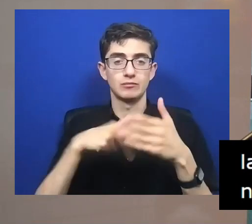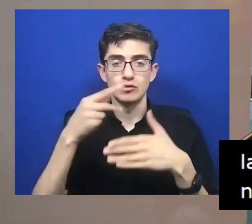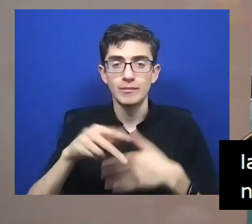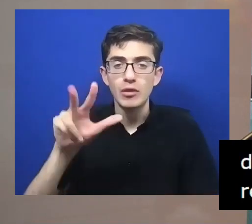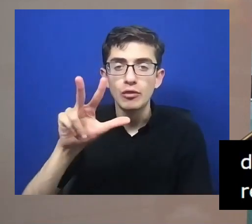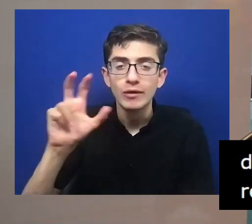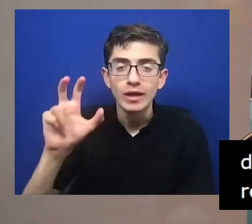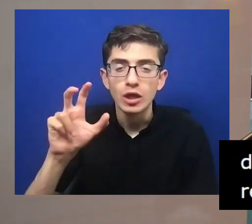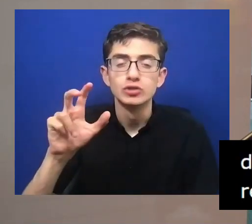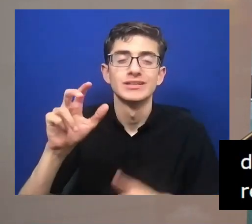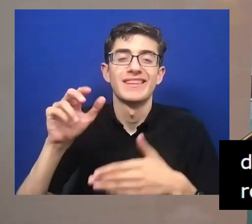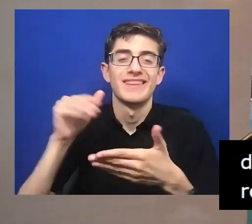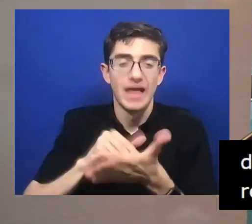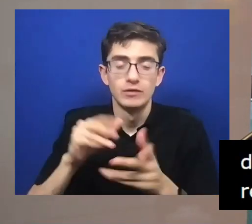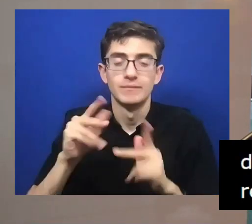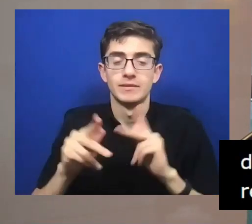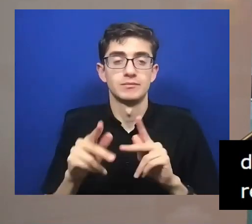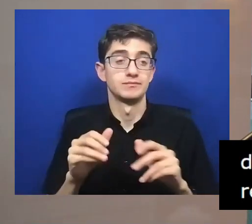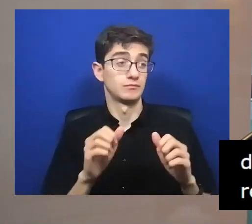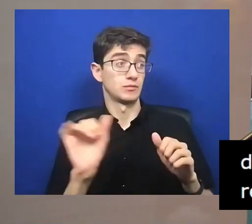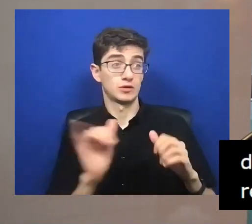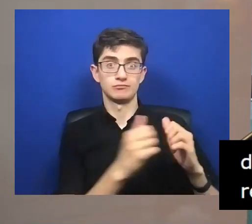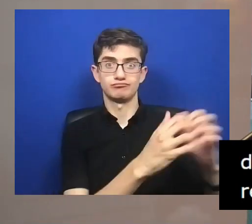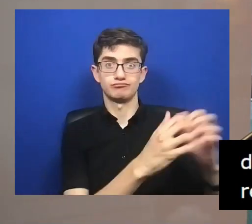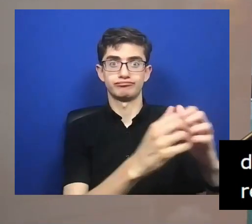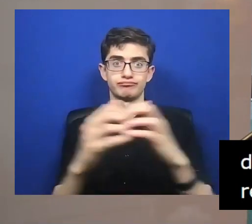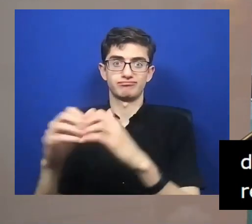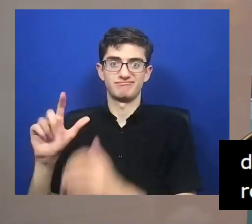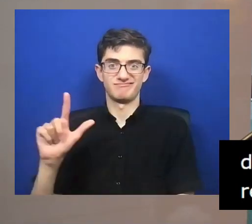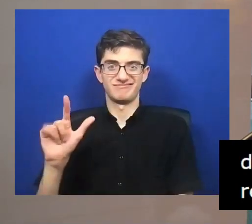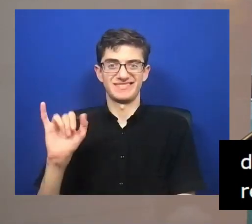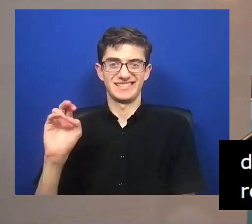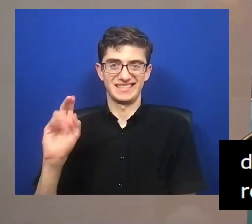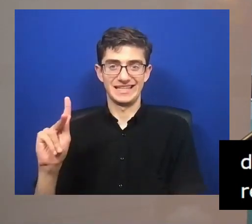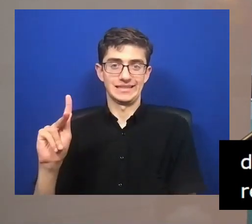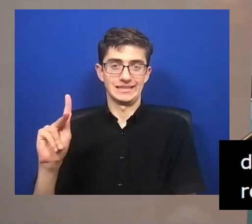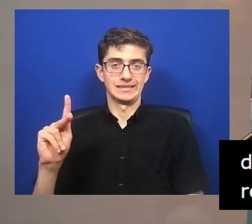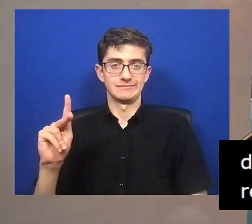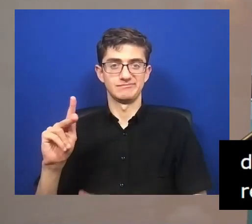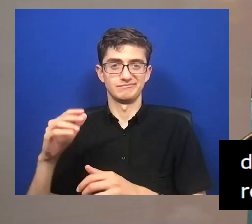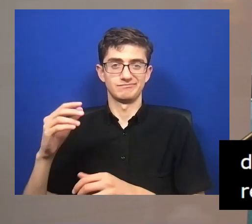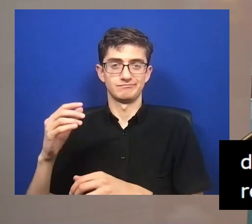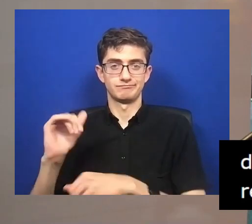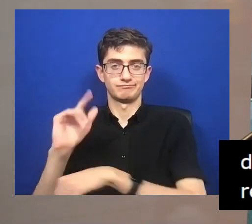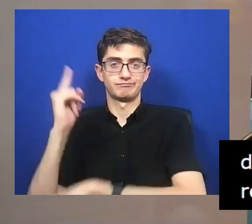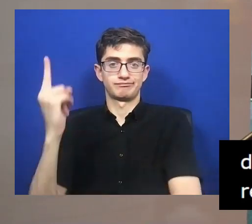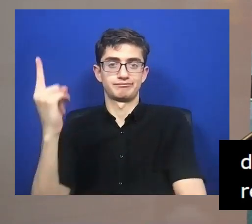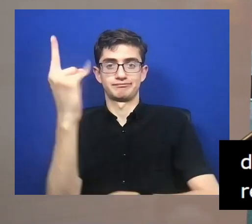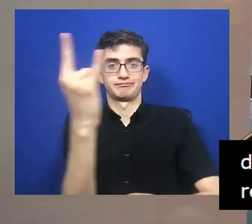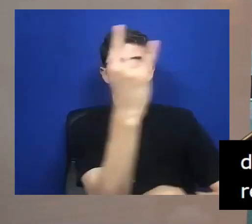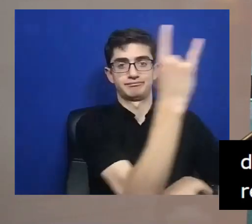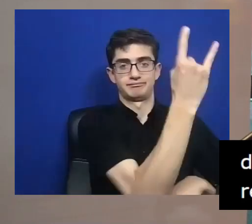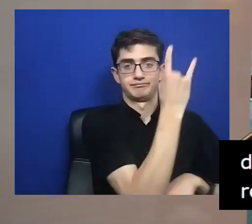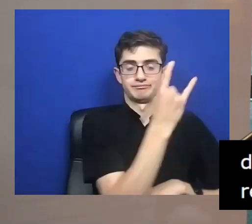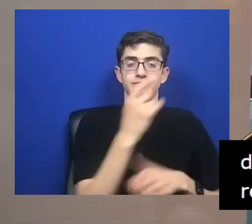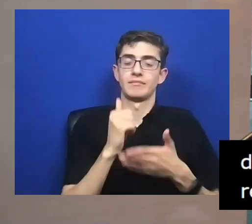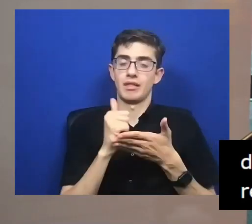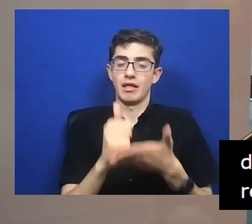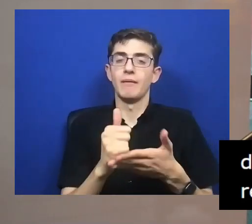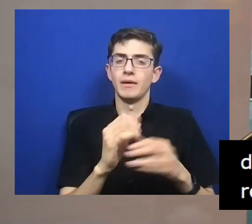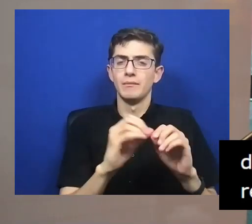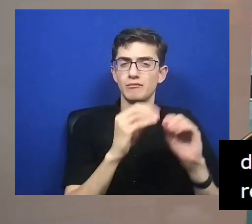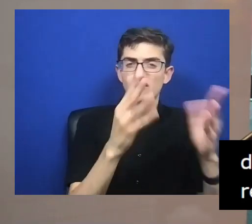5G kiosks in equity districts to create nodes of connectivity that offer free Wi-Fi, better cell phone service, and free